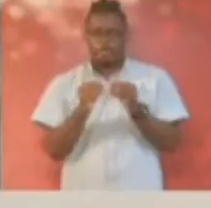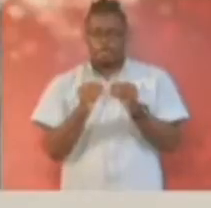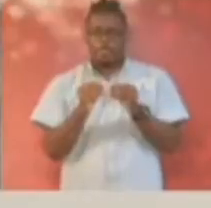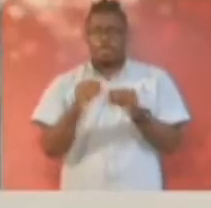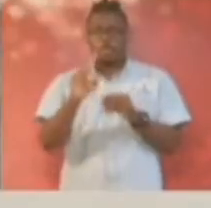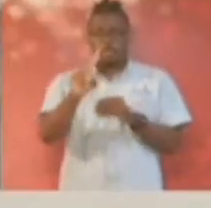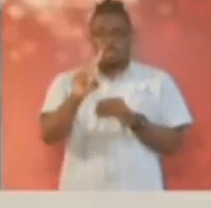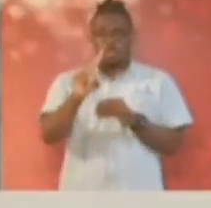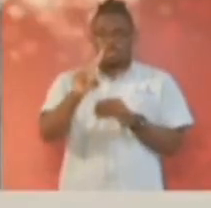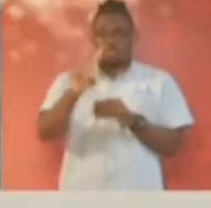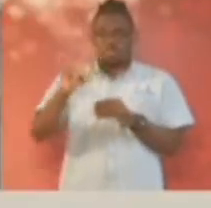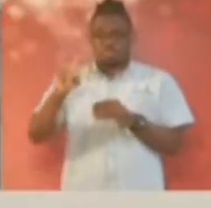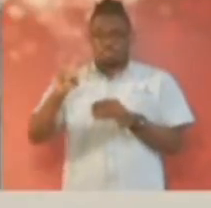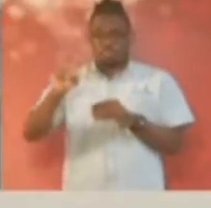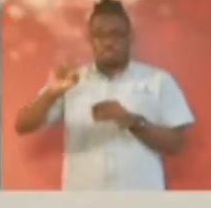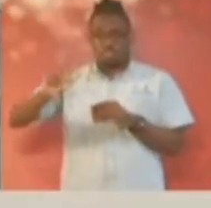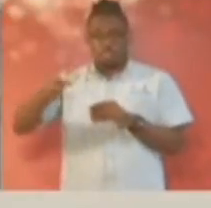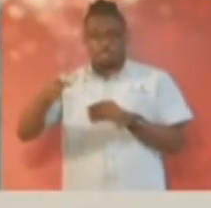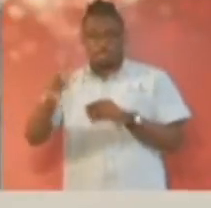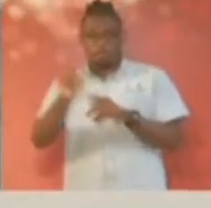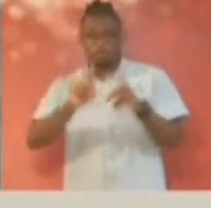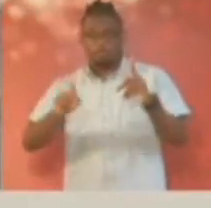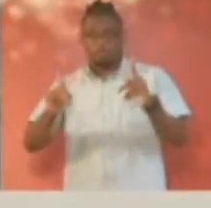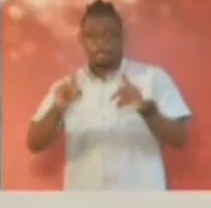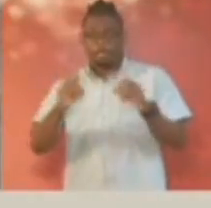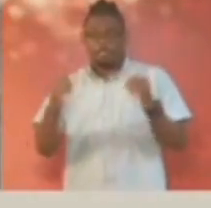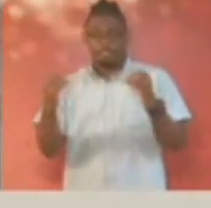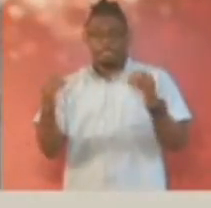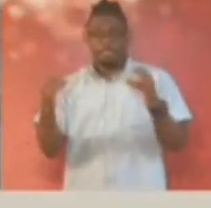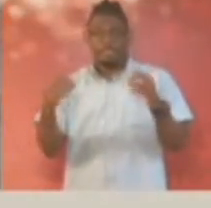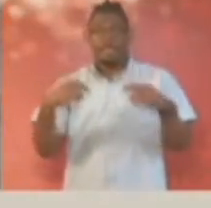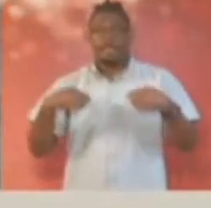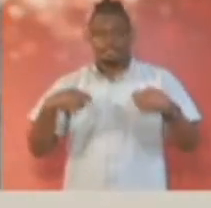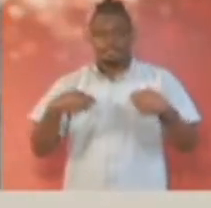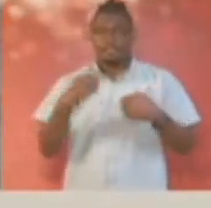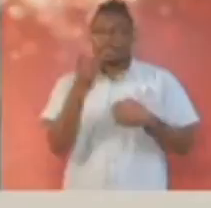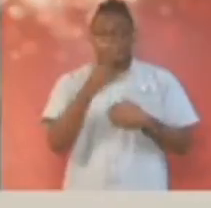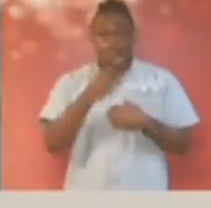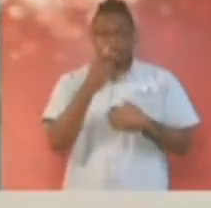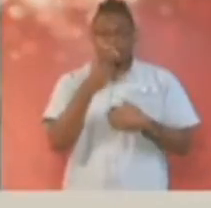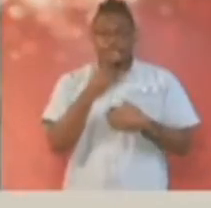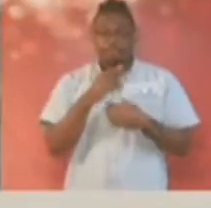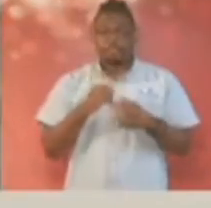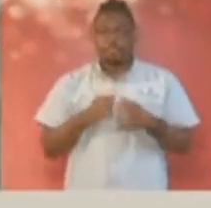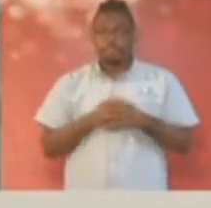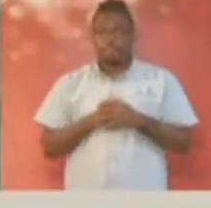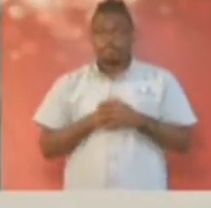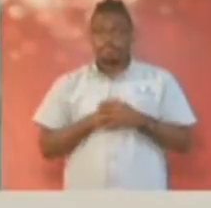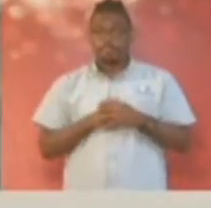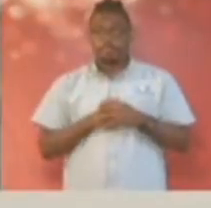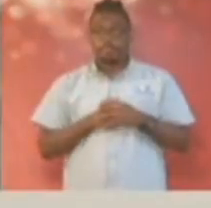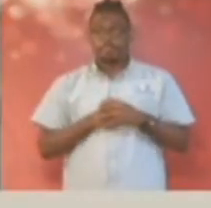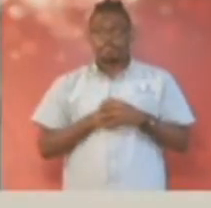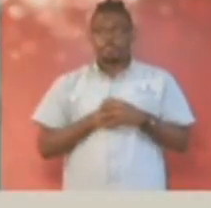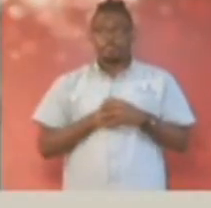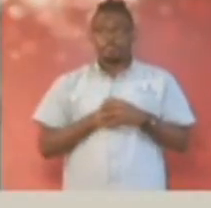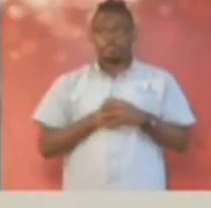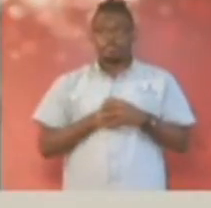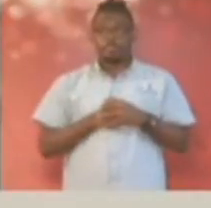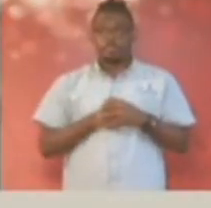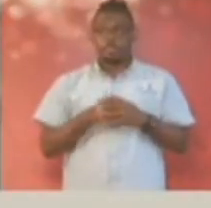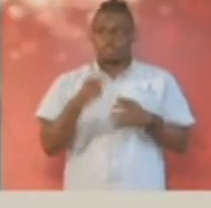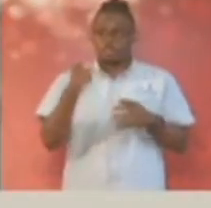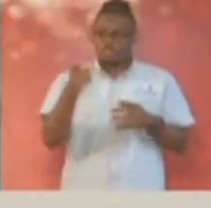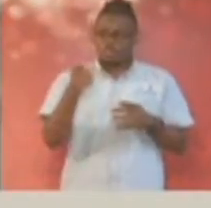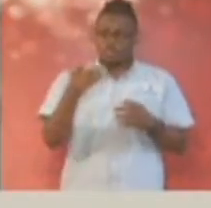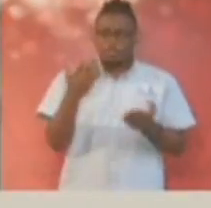number of folks in our country that have this condition. Now, you may very well wonder,